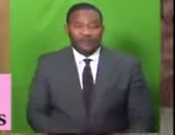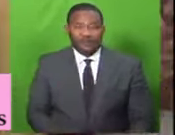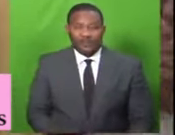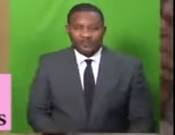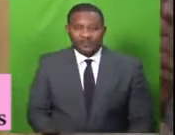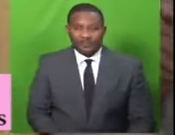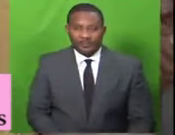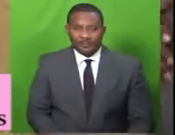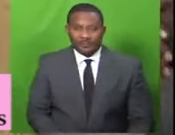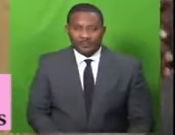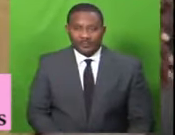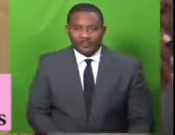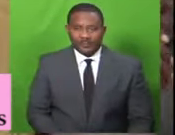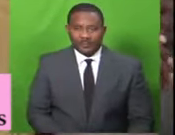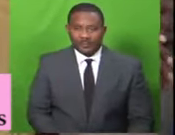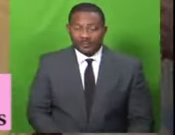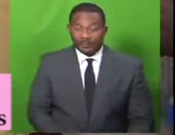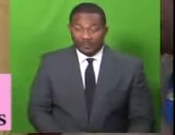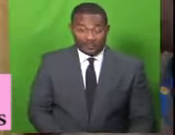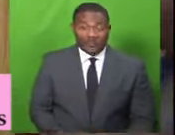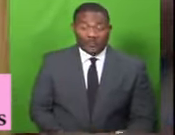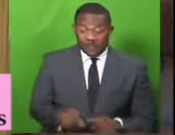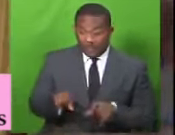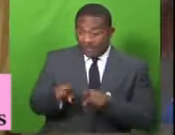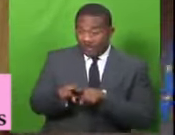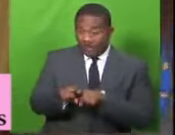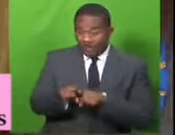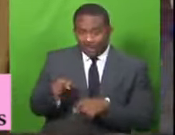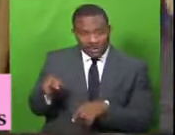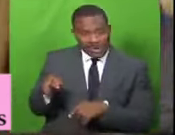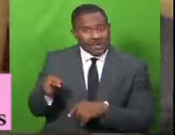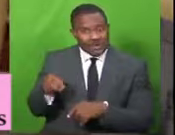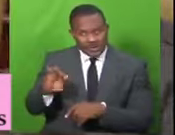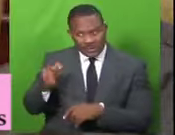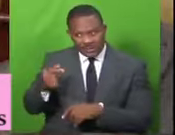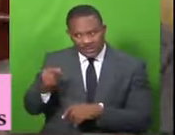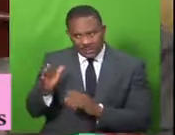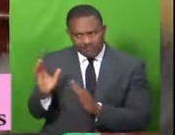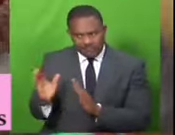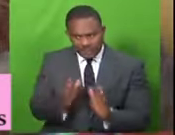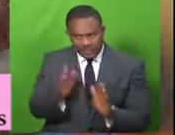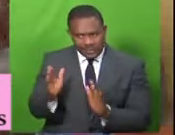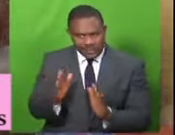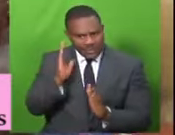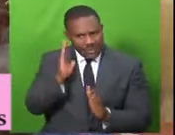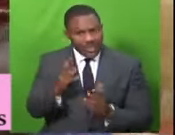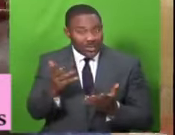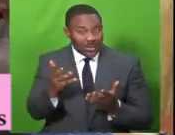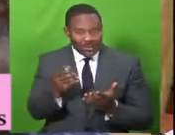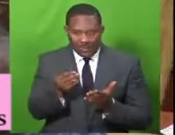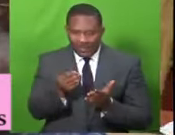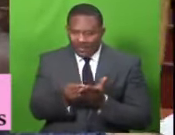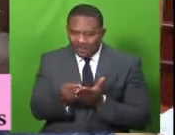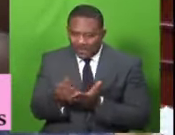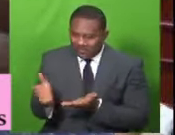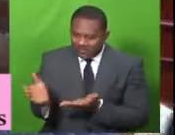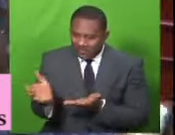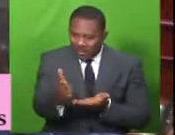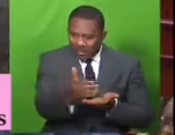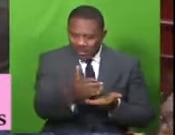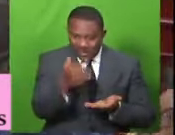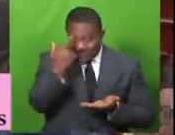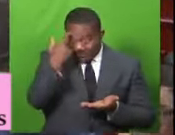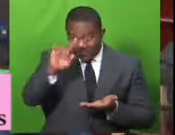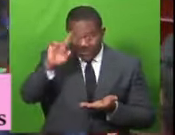the initiatives which have been so boldly rolled out by ECG will make revenue leakage a thing of the past